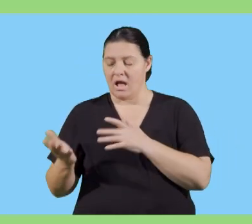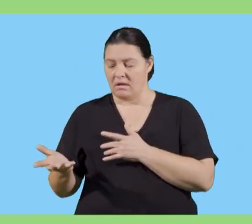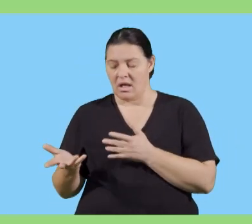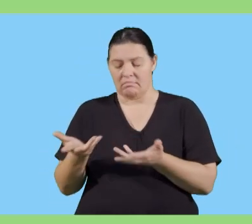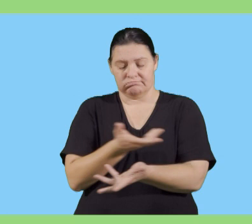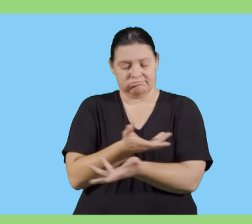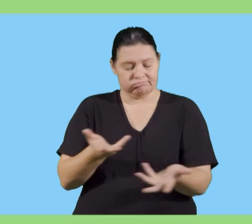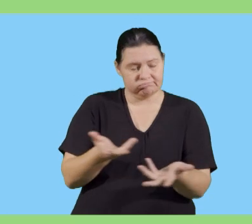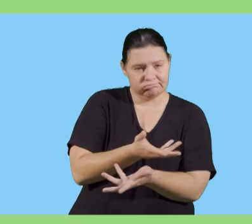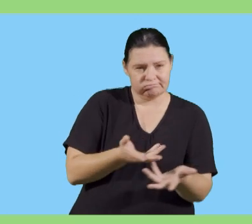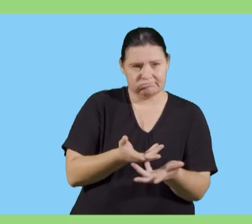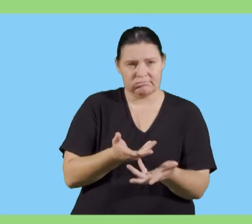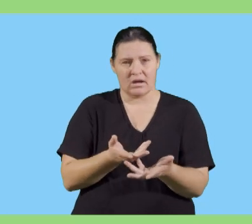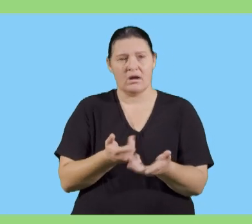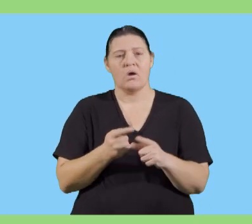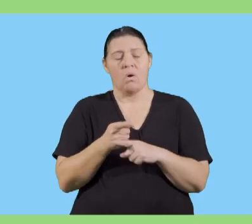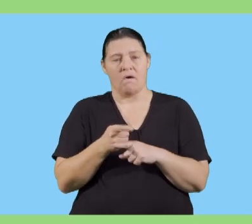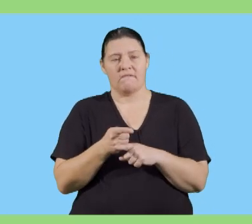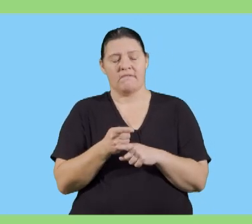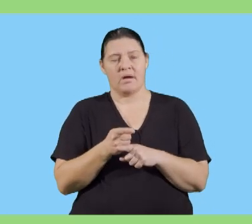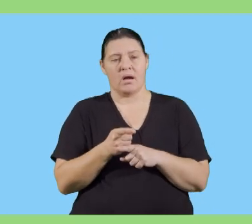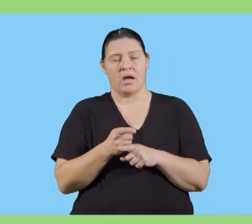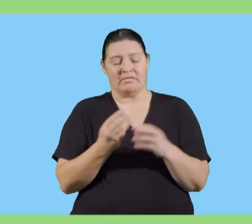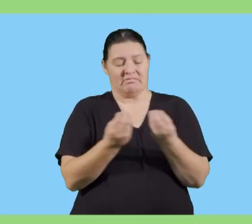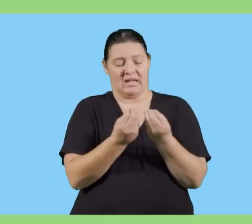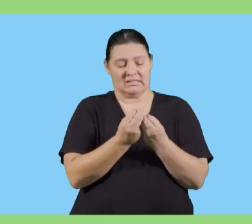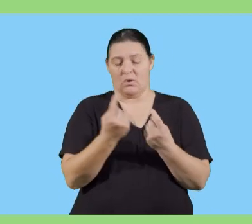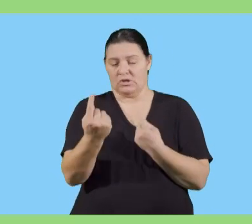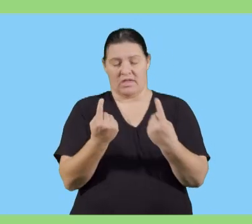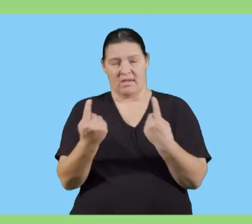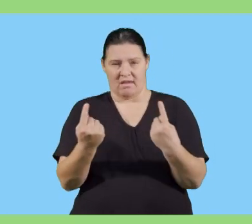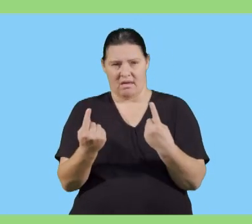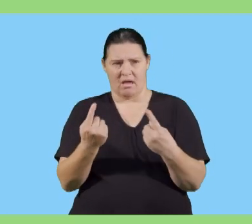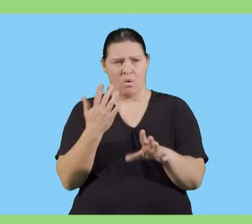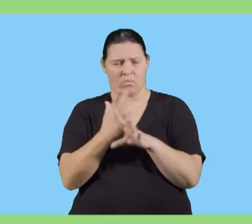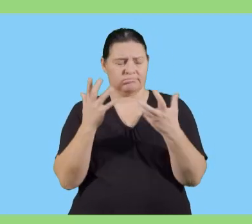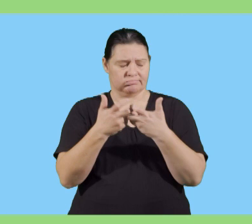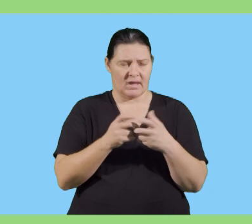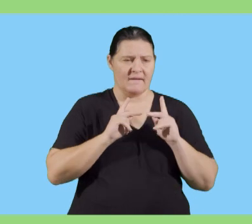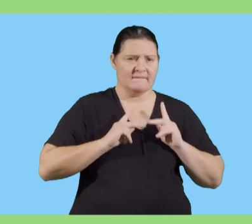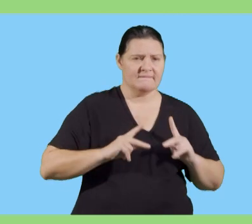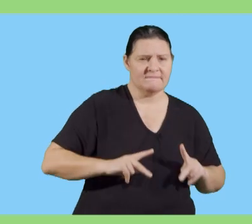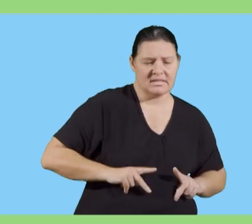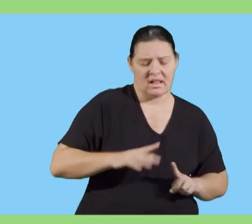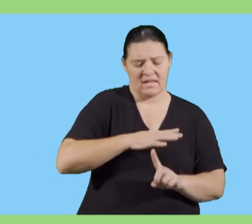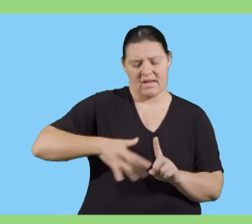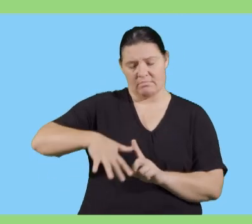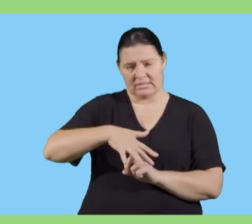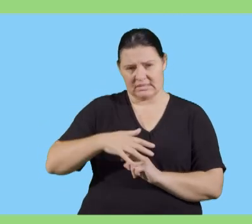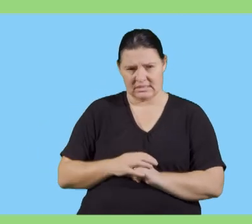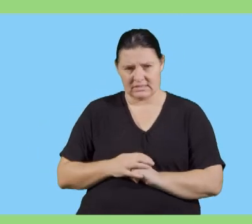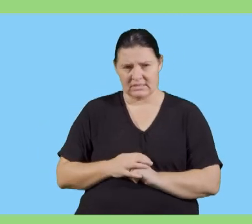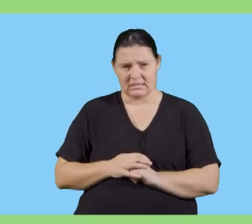of organisms with one another and their physical environment. So that is what ecology is. It